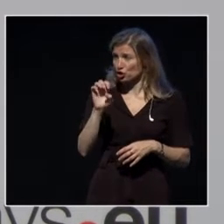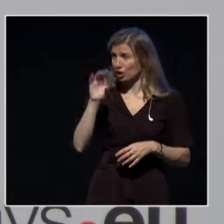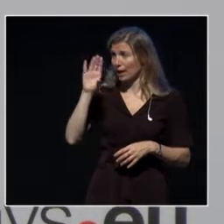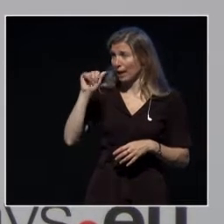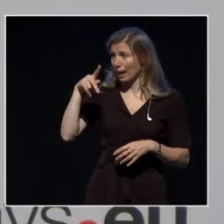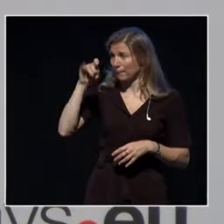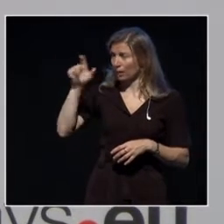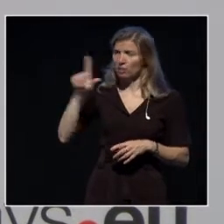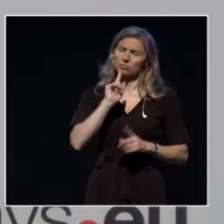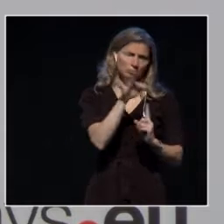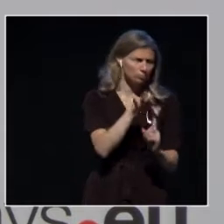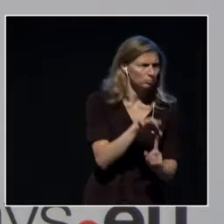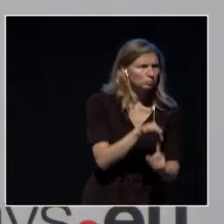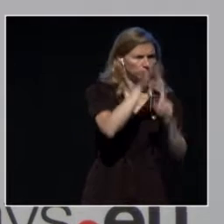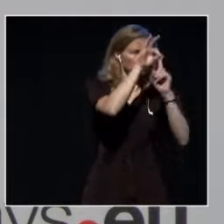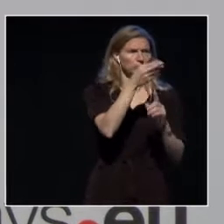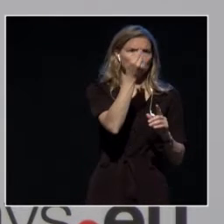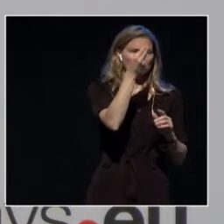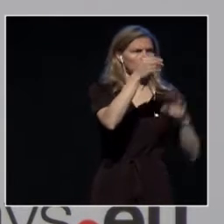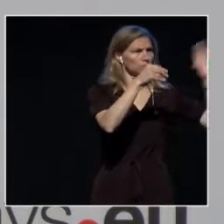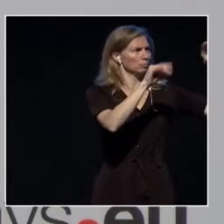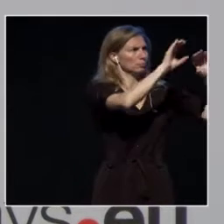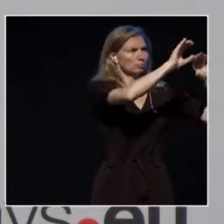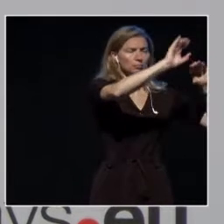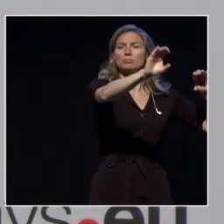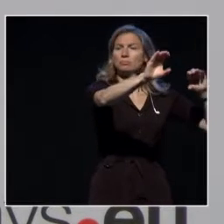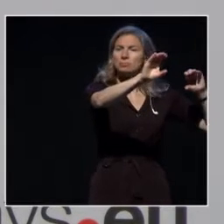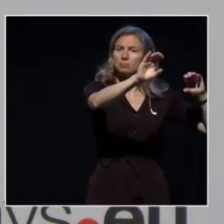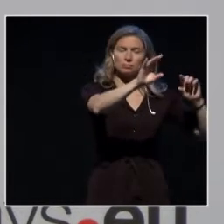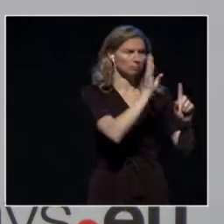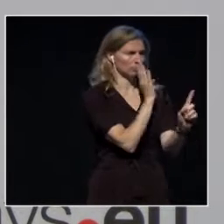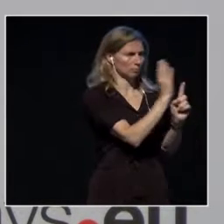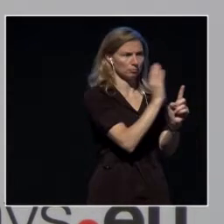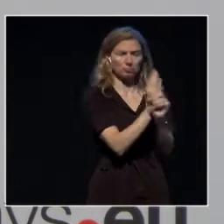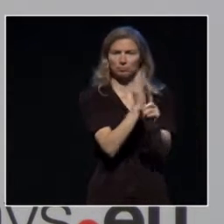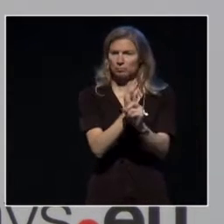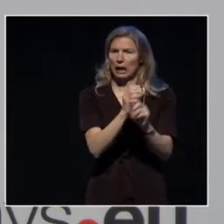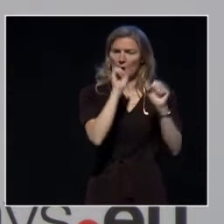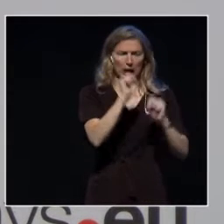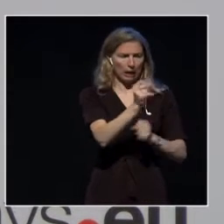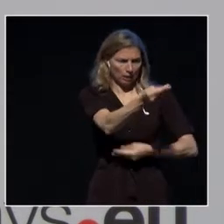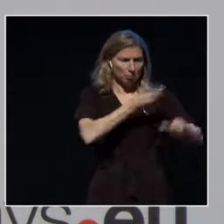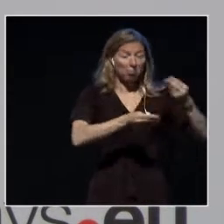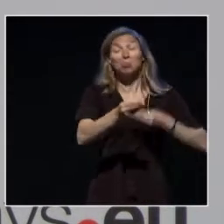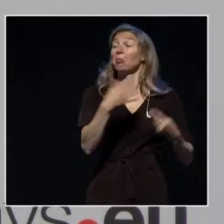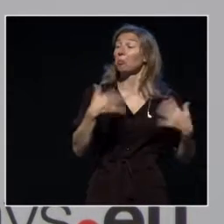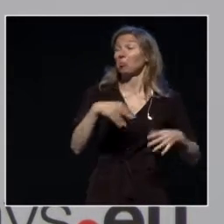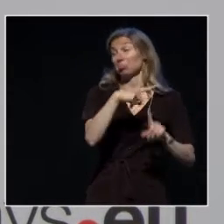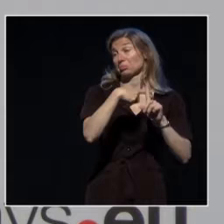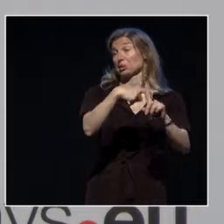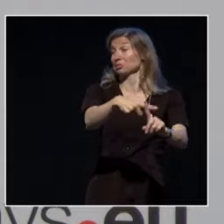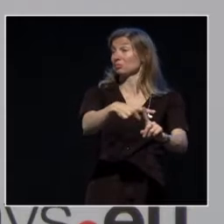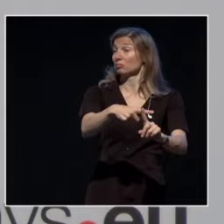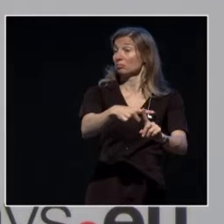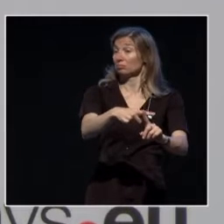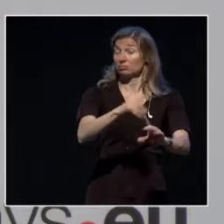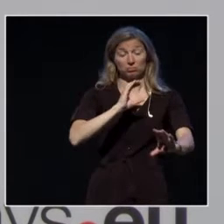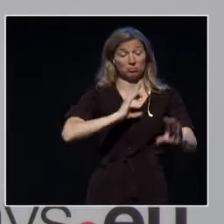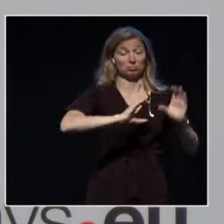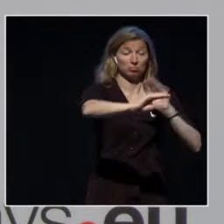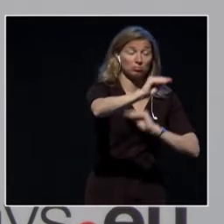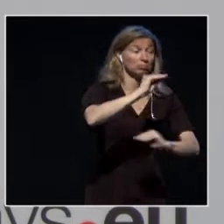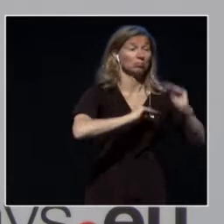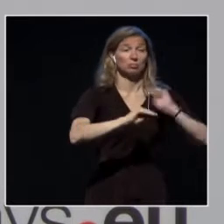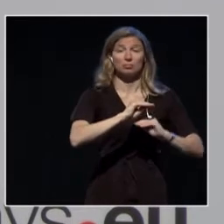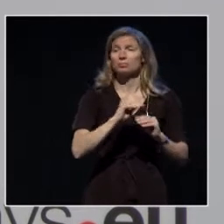industrial organization for high-tech startups. I think it's proven its worth. Very few places in the